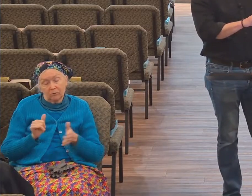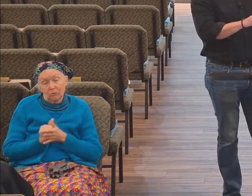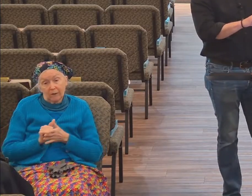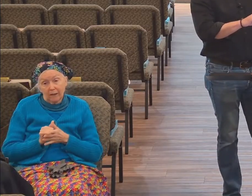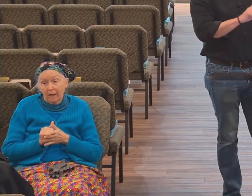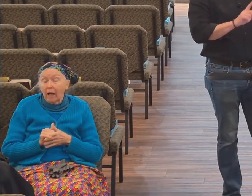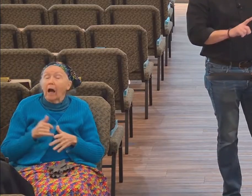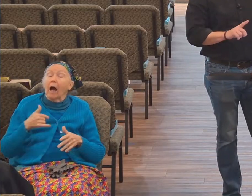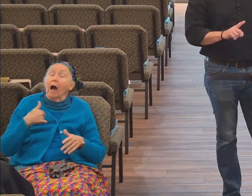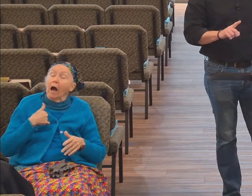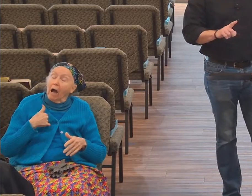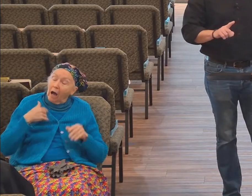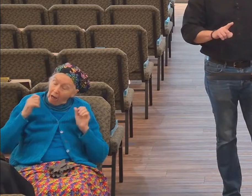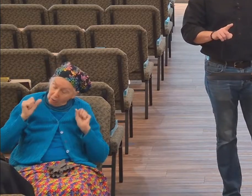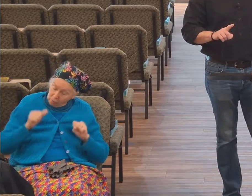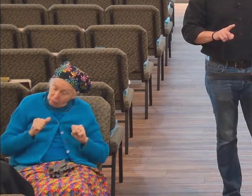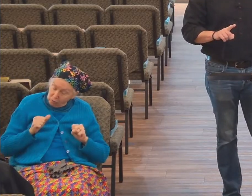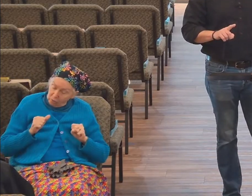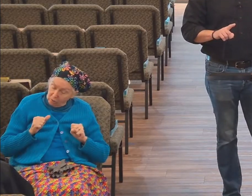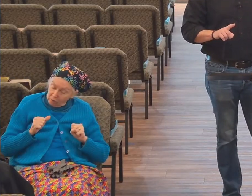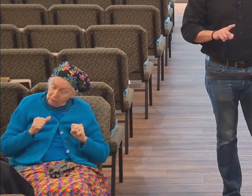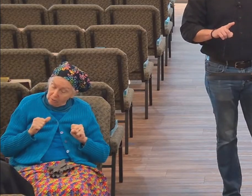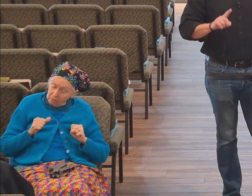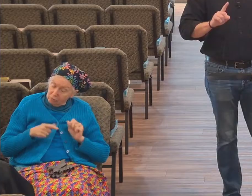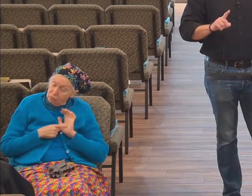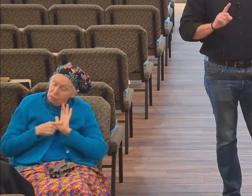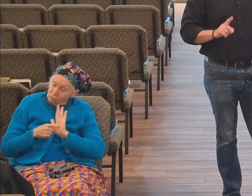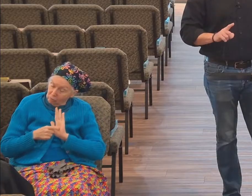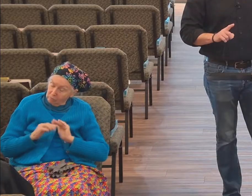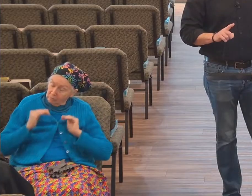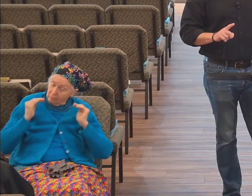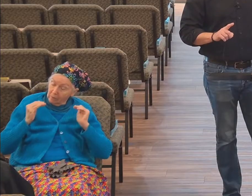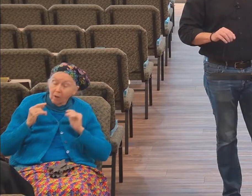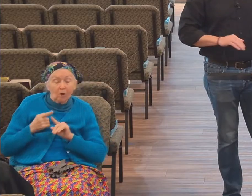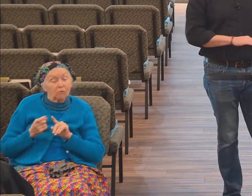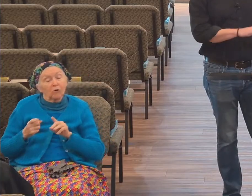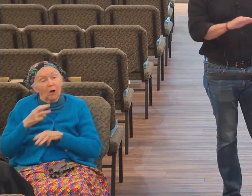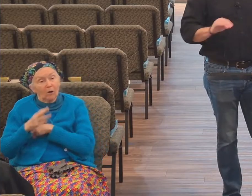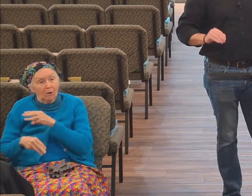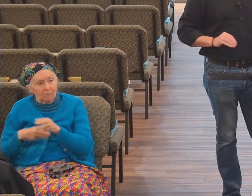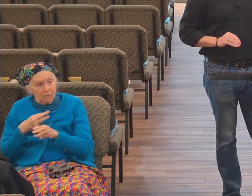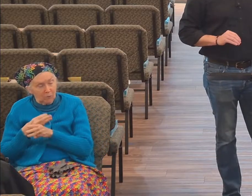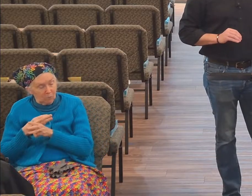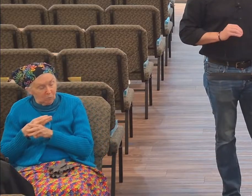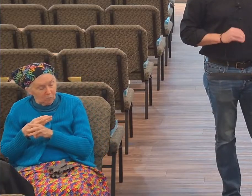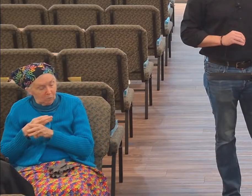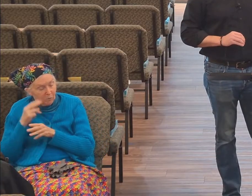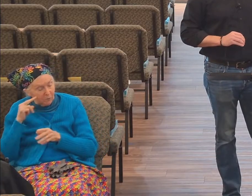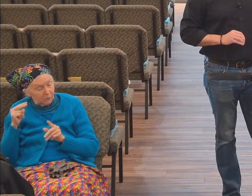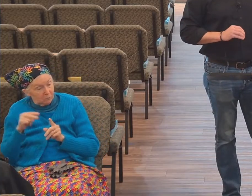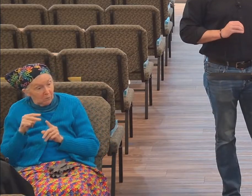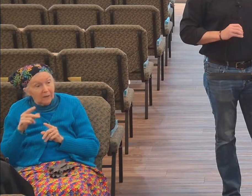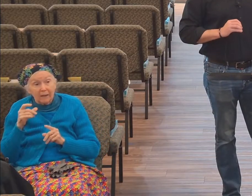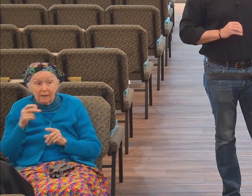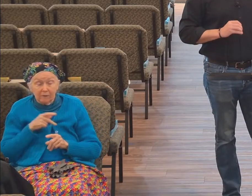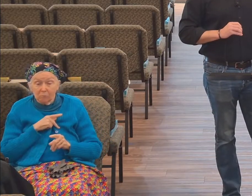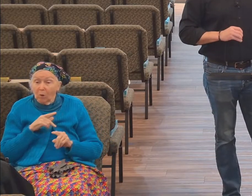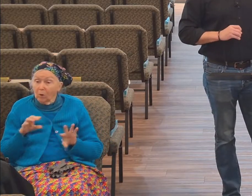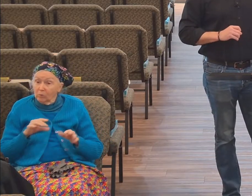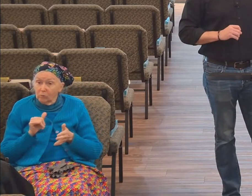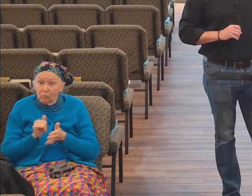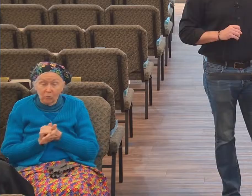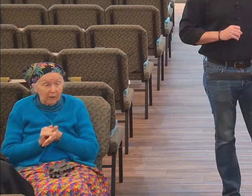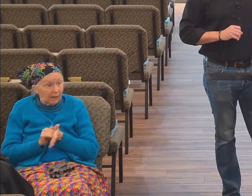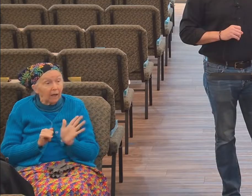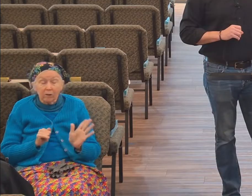have. In other words, from the world's perspective, social perspective, if Paul would have done that, would it have been